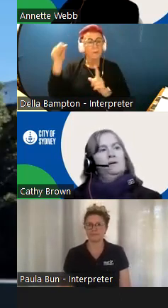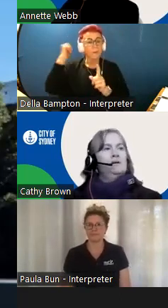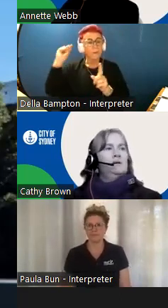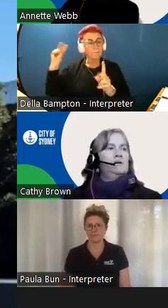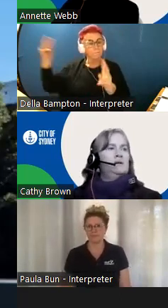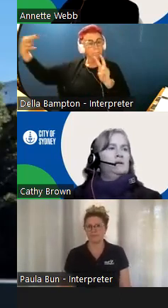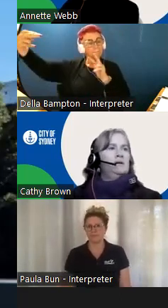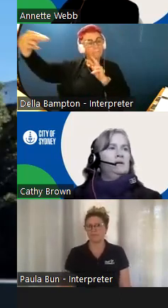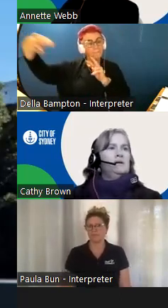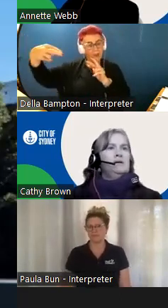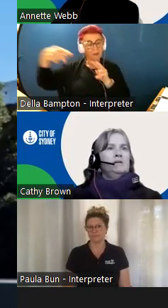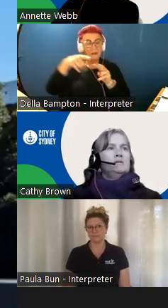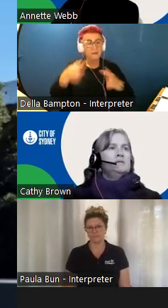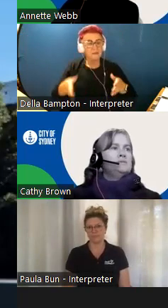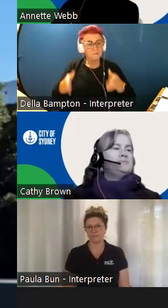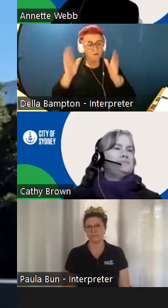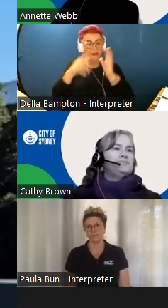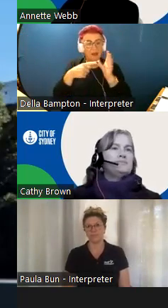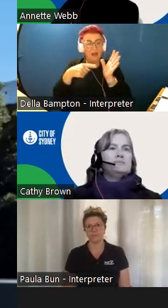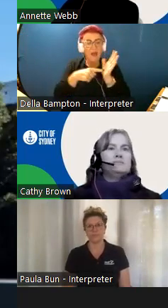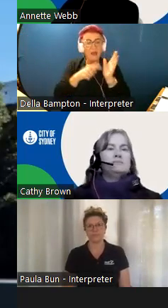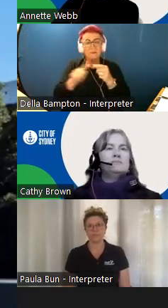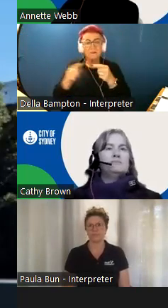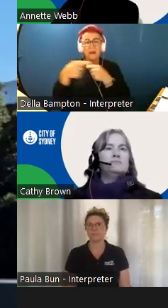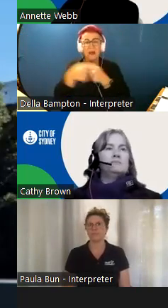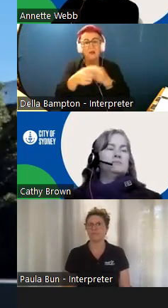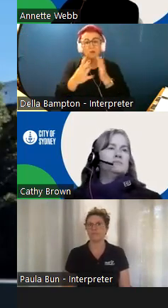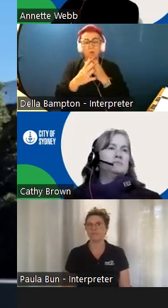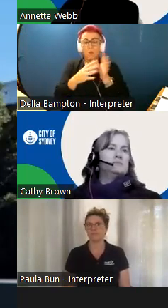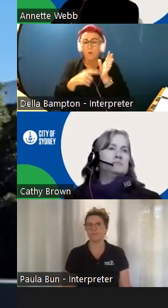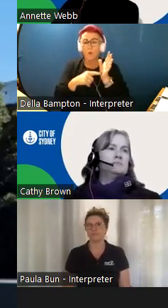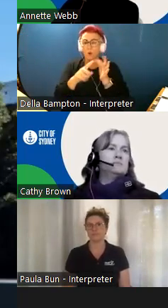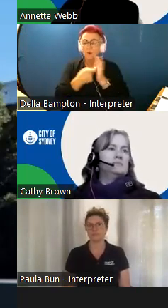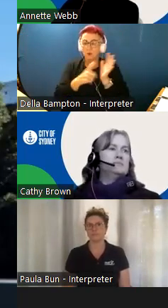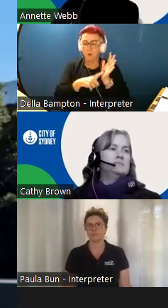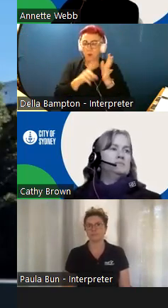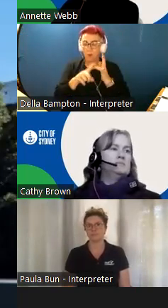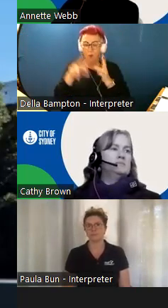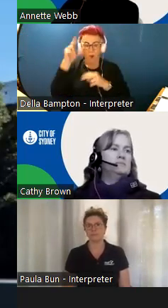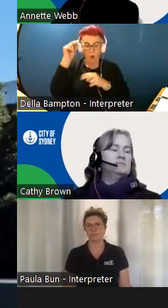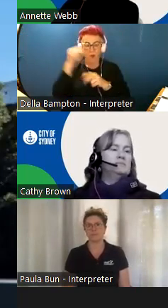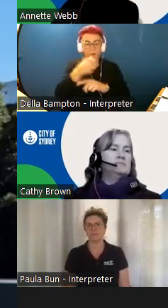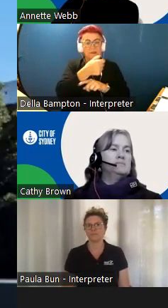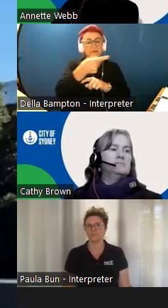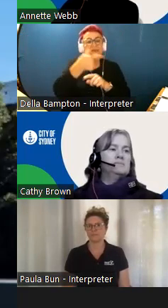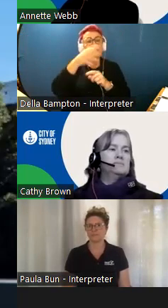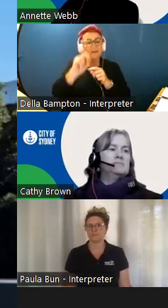The apartment itself is located at the rear of Waterloo Library at 770 Elizabeth Street, Waterloo.